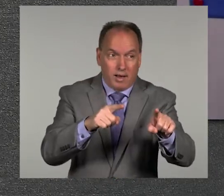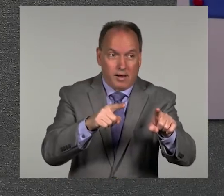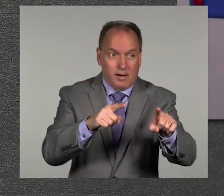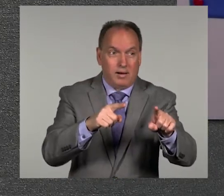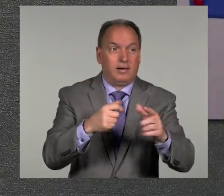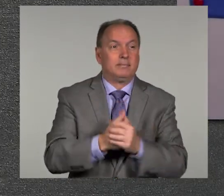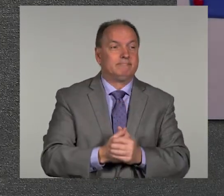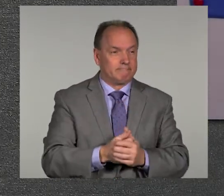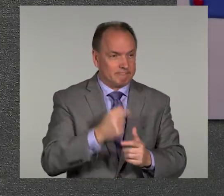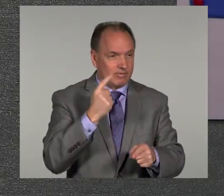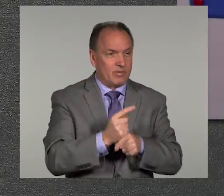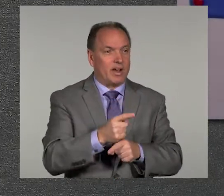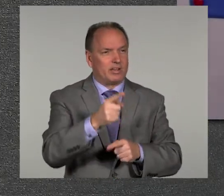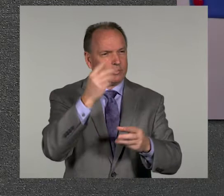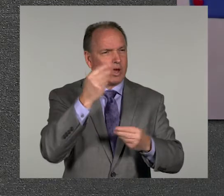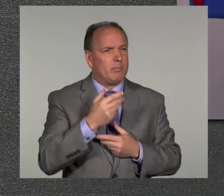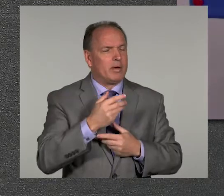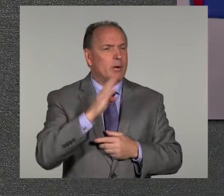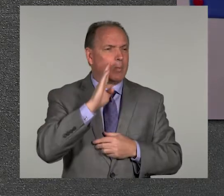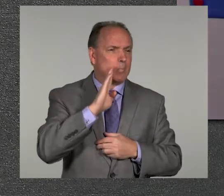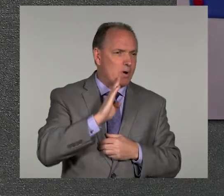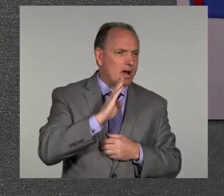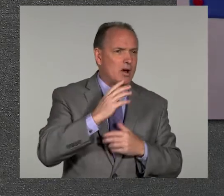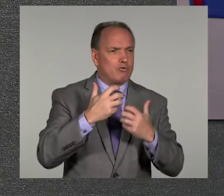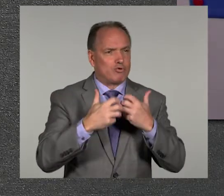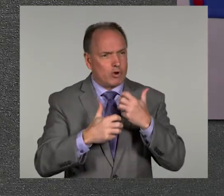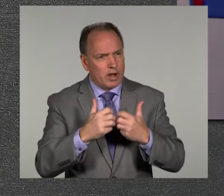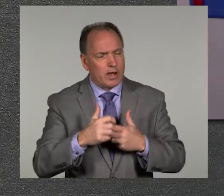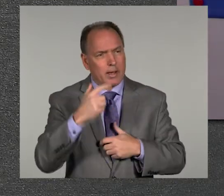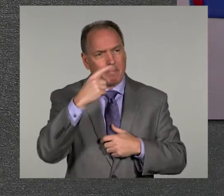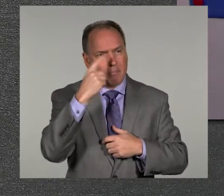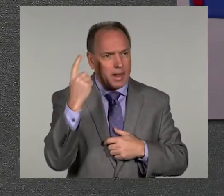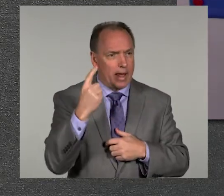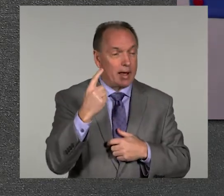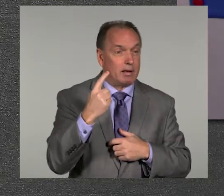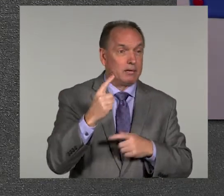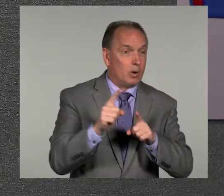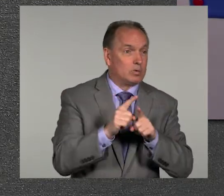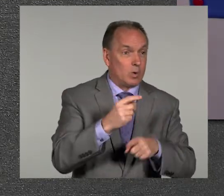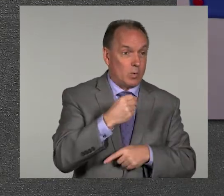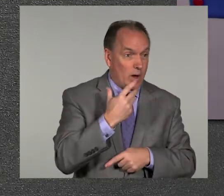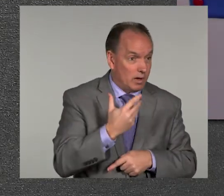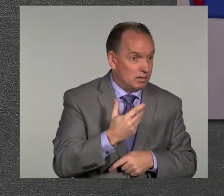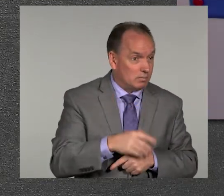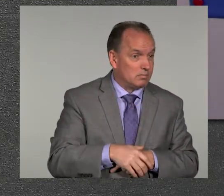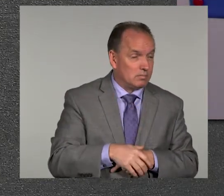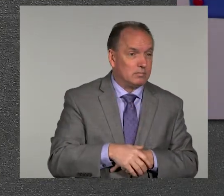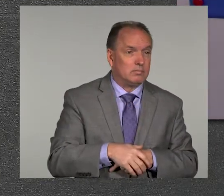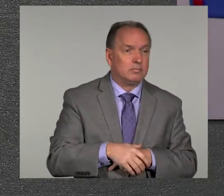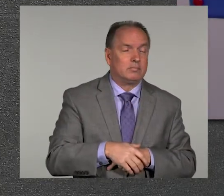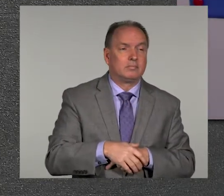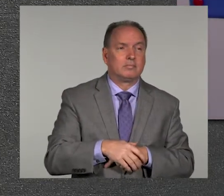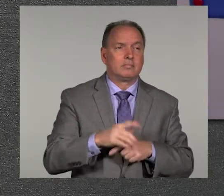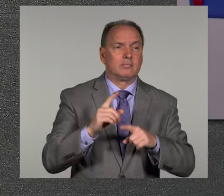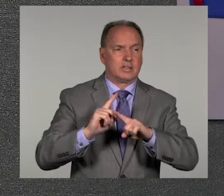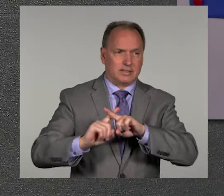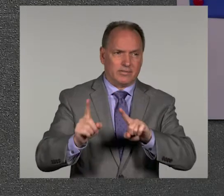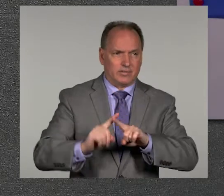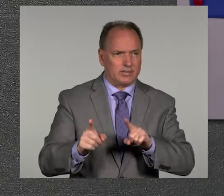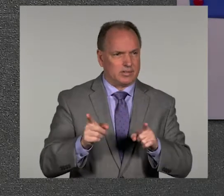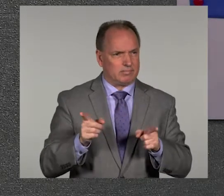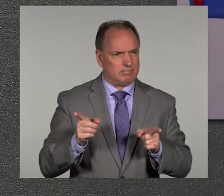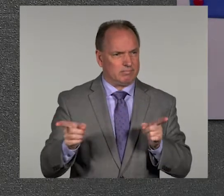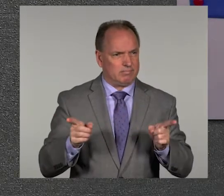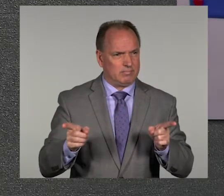5, 4, 3, 2, 1. All right, so you could have said brown, you could have said gray, black, or even white. Now, a difference between